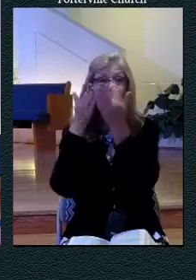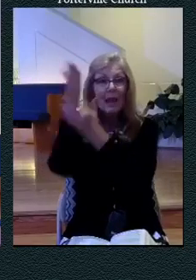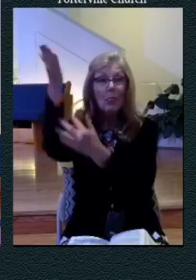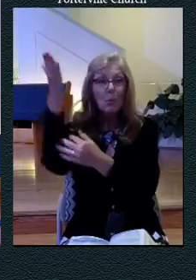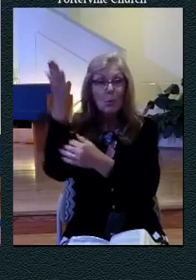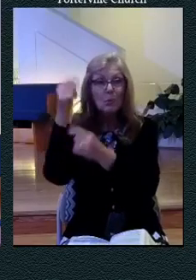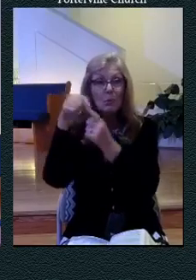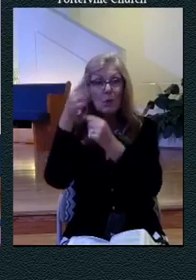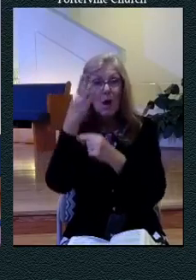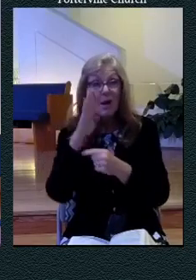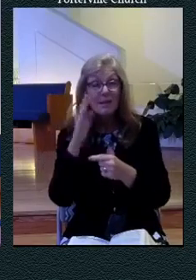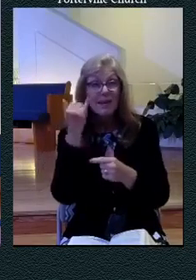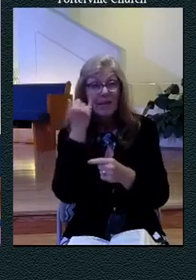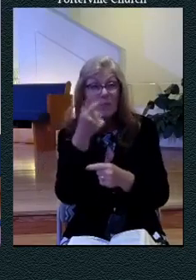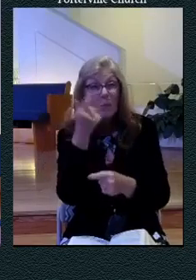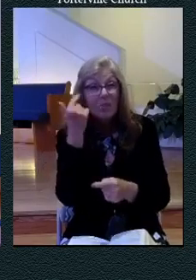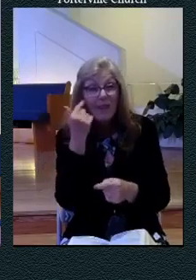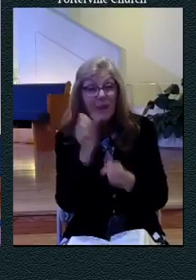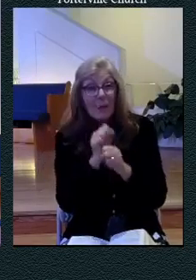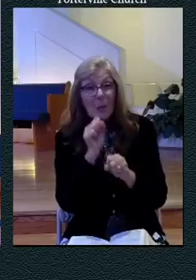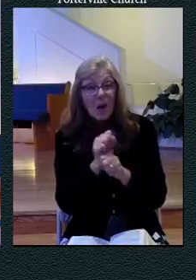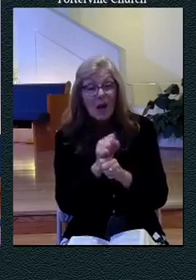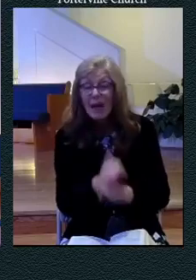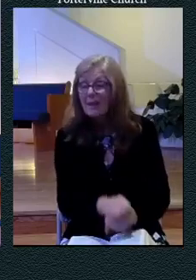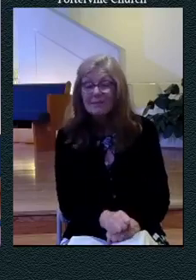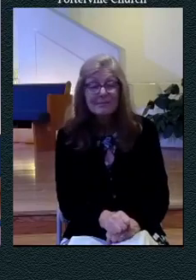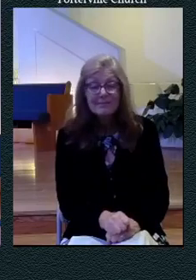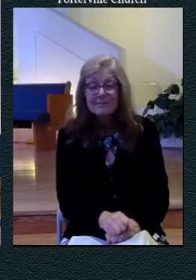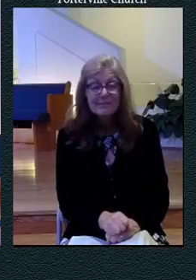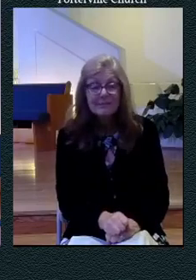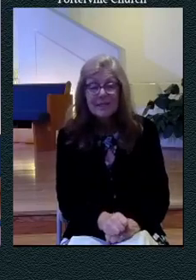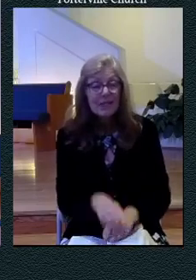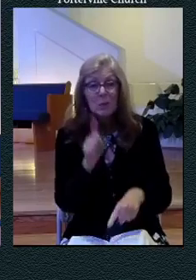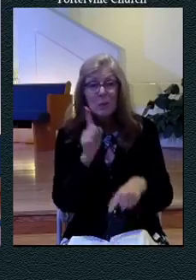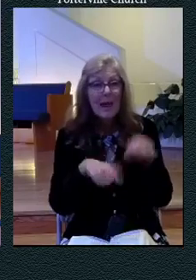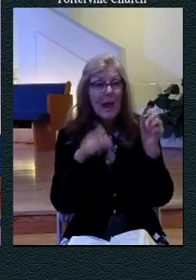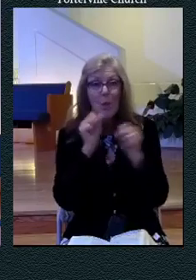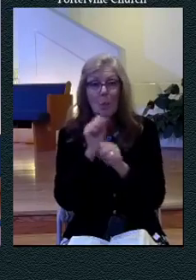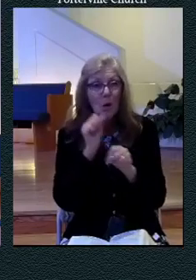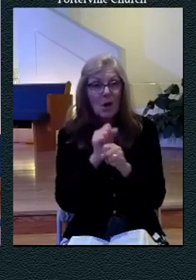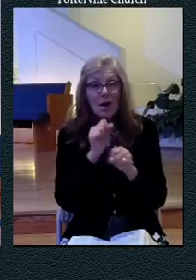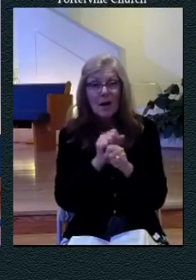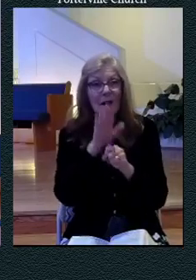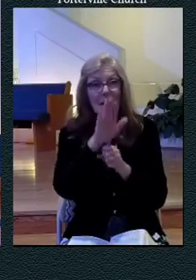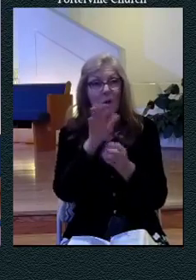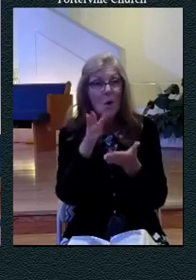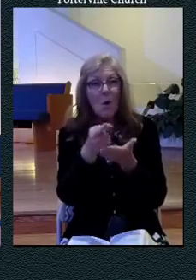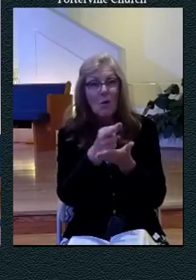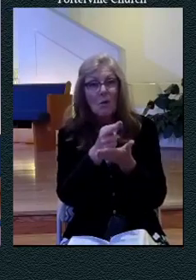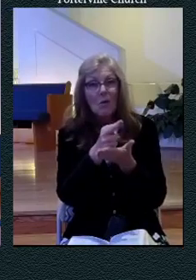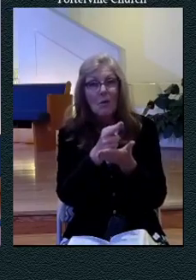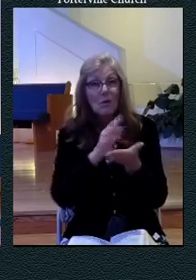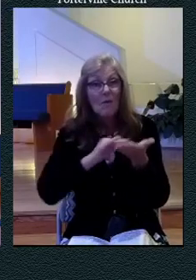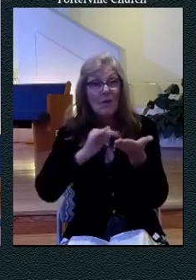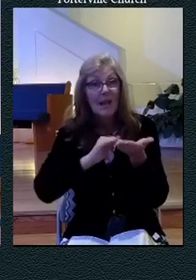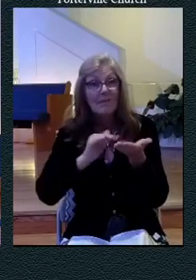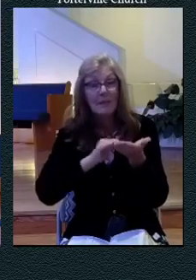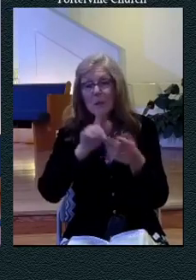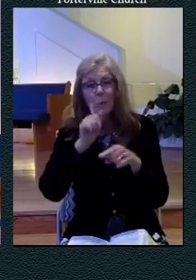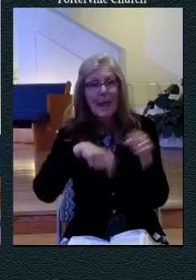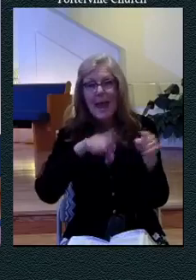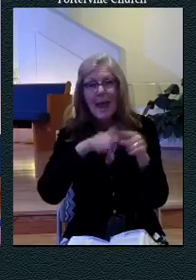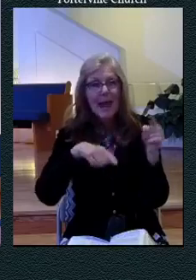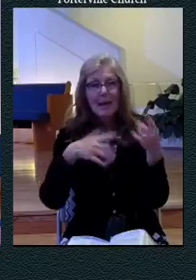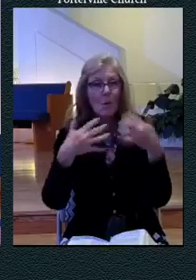And if you think it's working, you probably have a huge burden of sinful pride riding right on your back. It